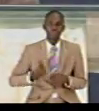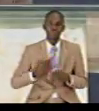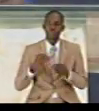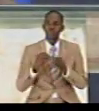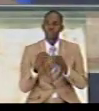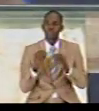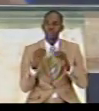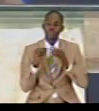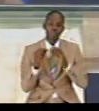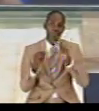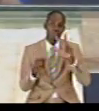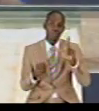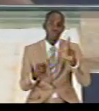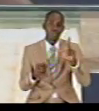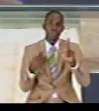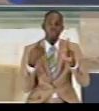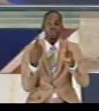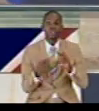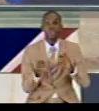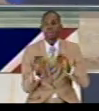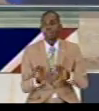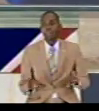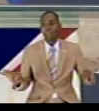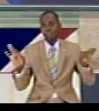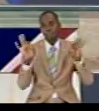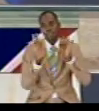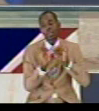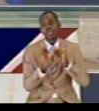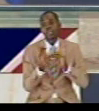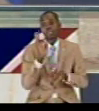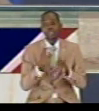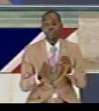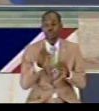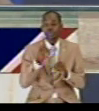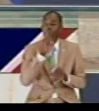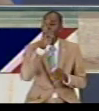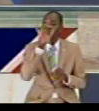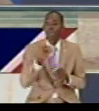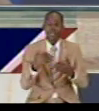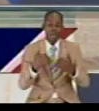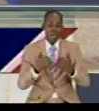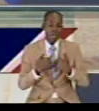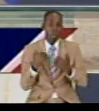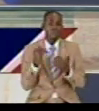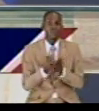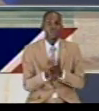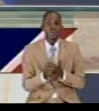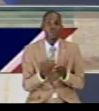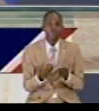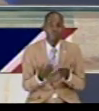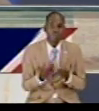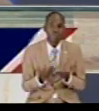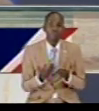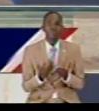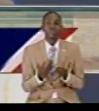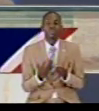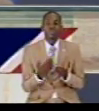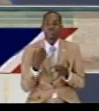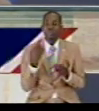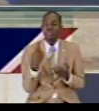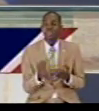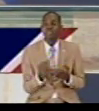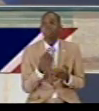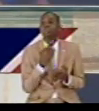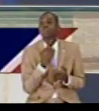the priority. If you really have the longing, if you really have the passion, if you really